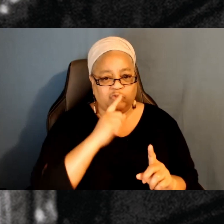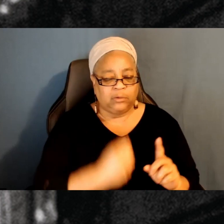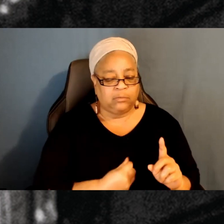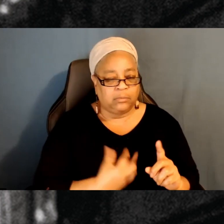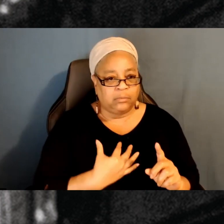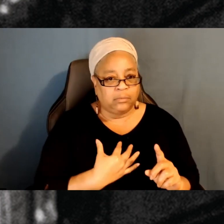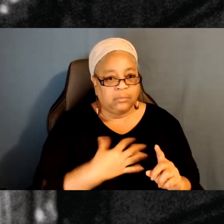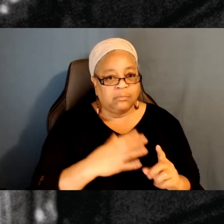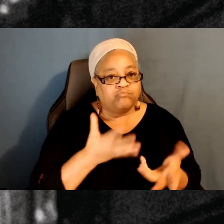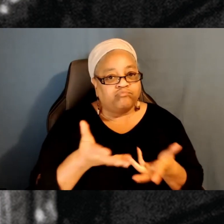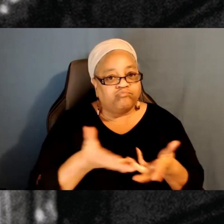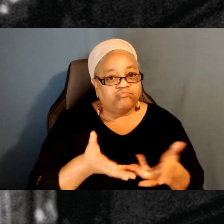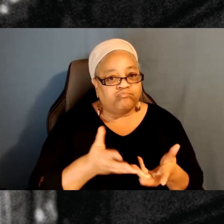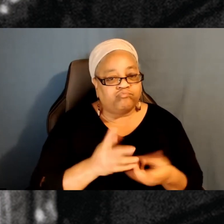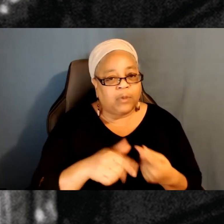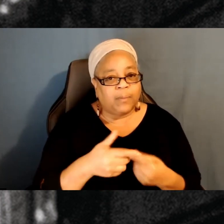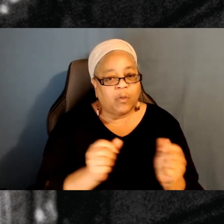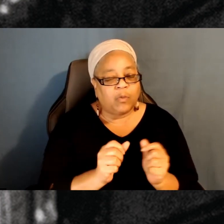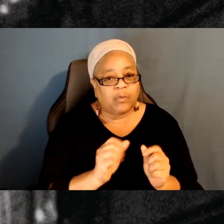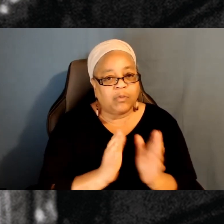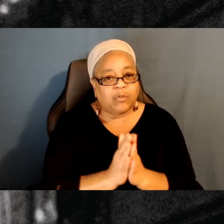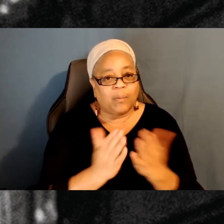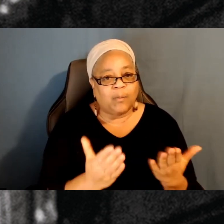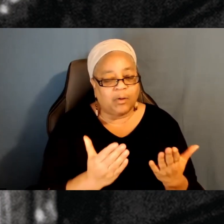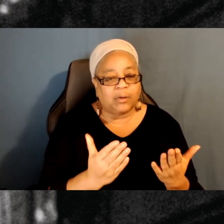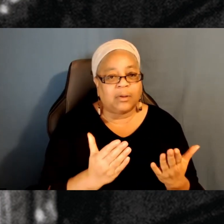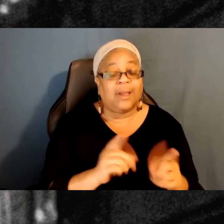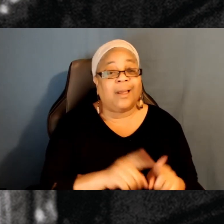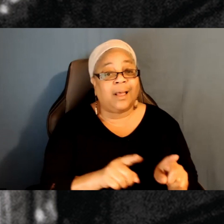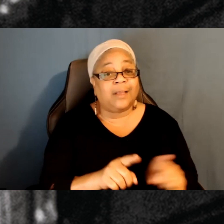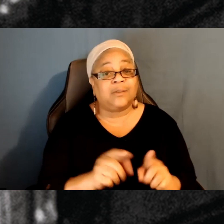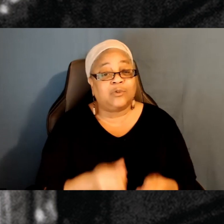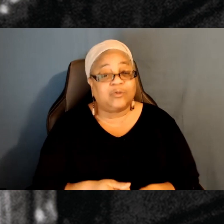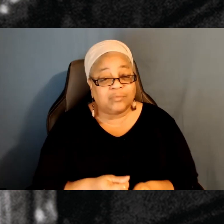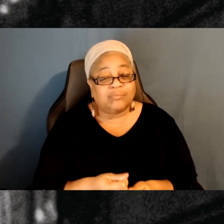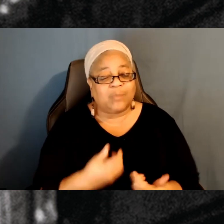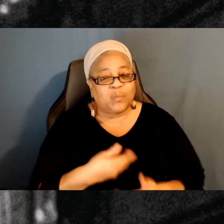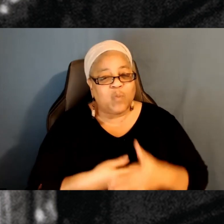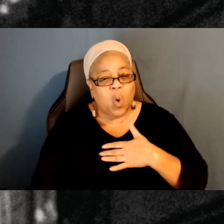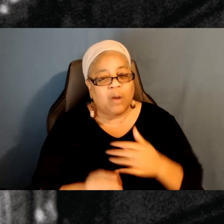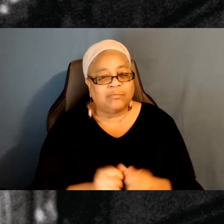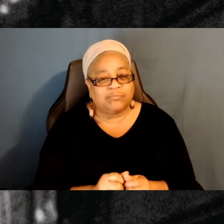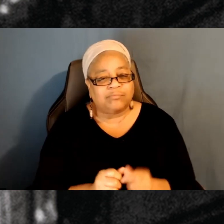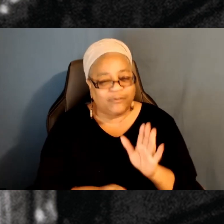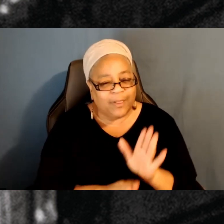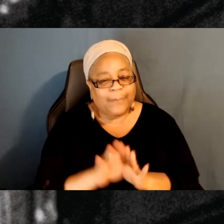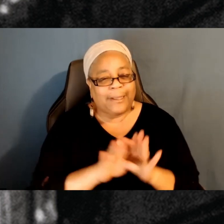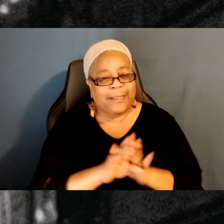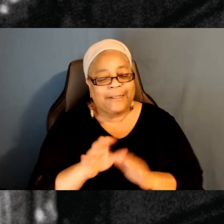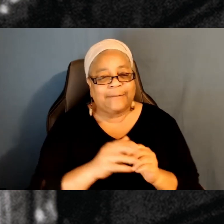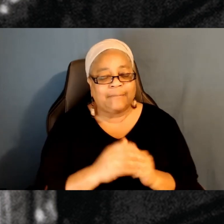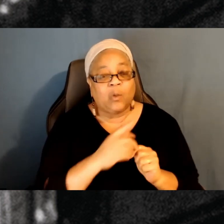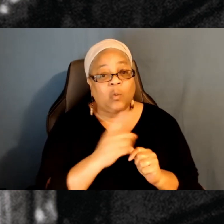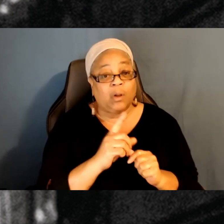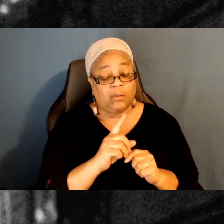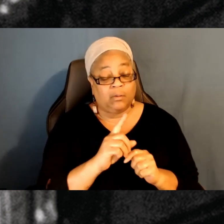the book, just as it was, sort of being born and coming into conversation with people. And there was one question that kept